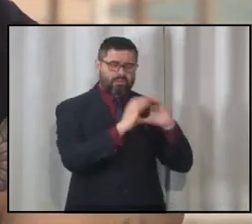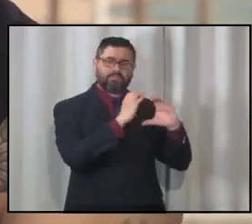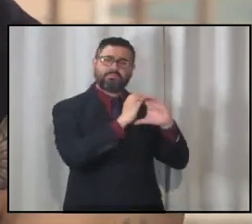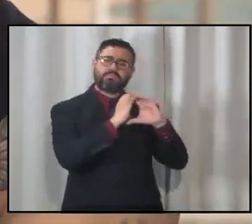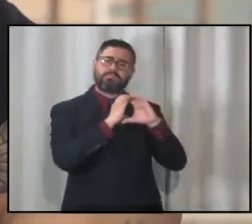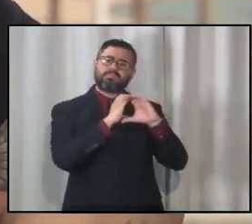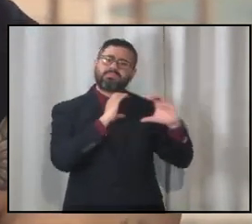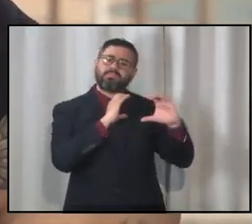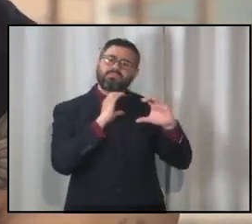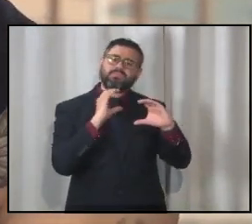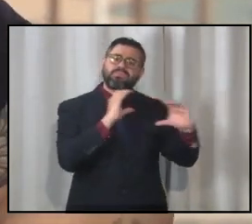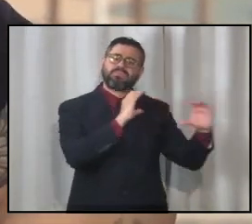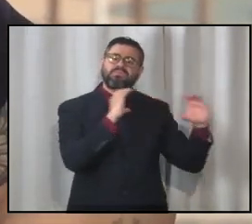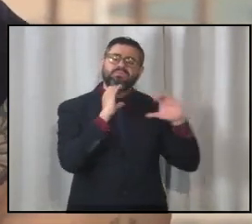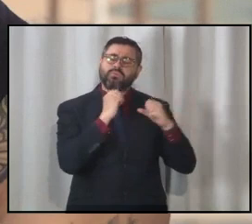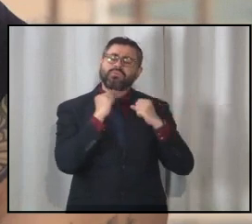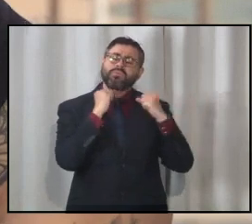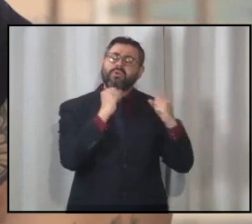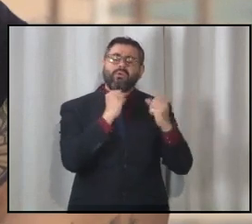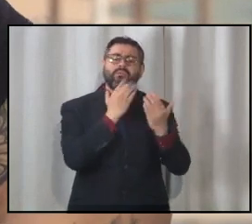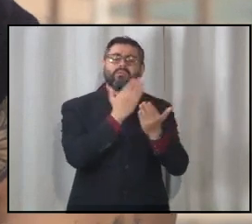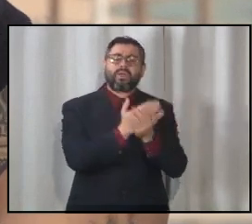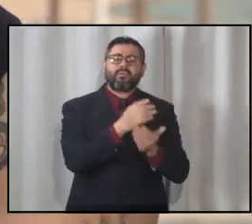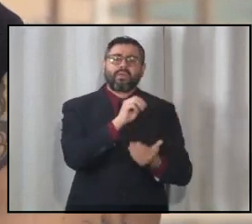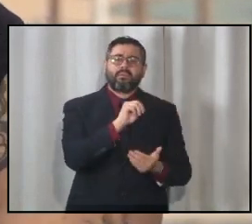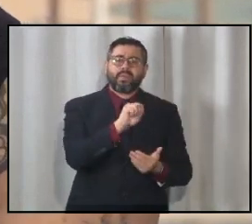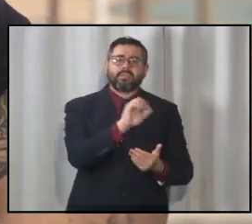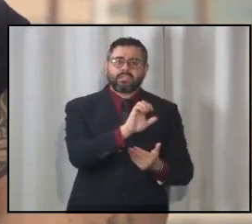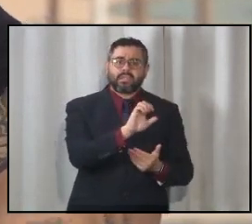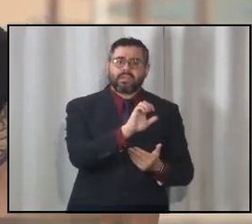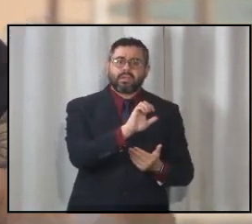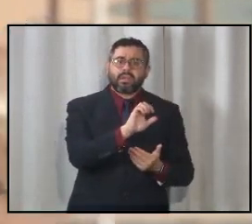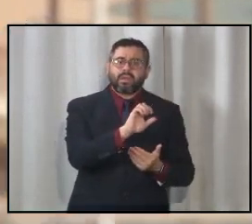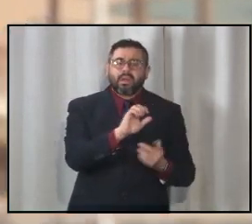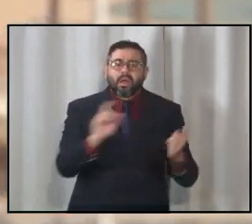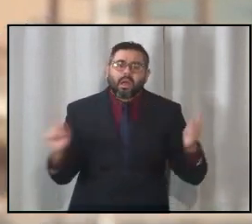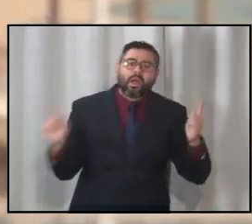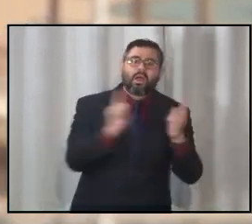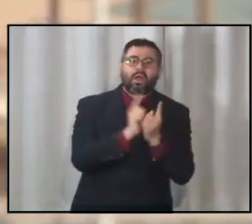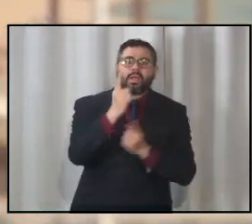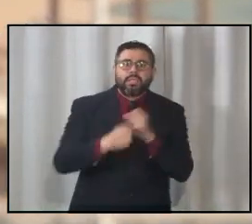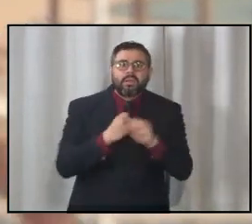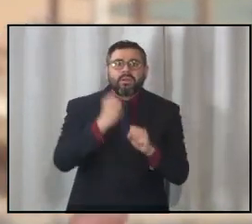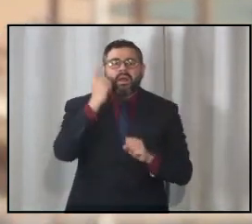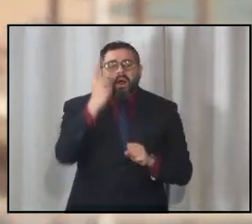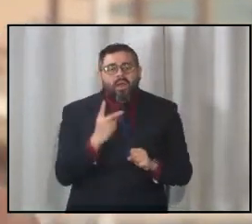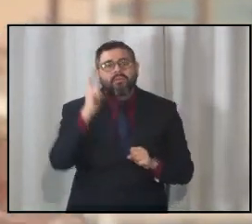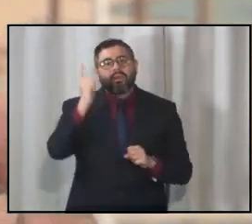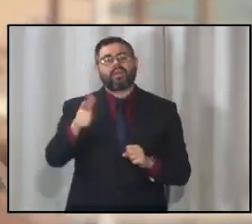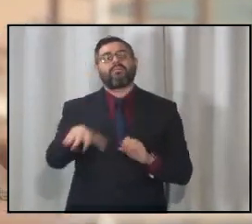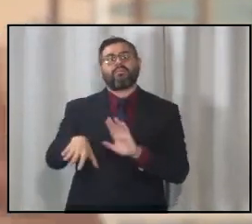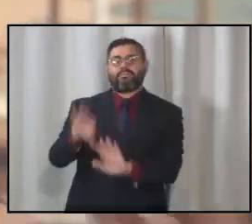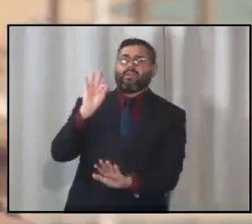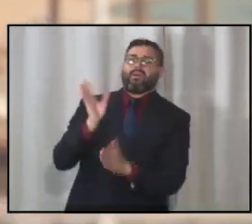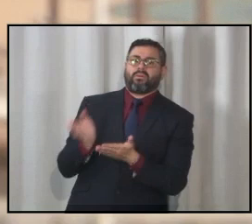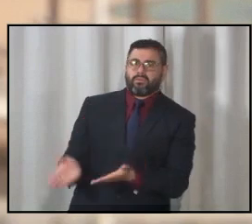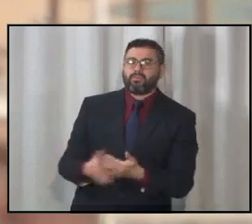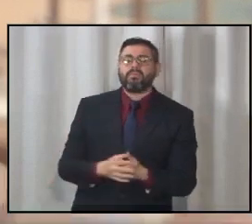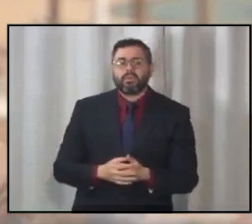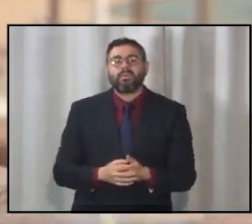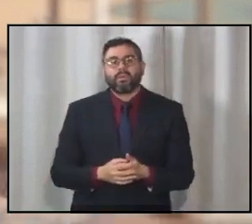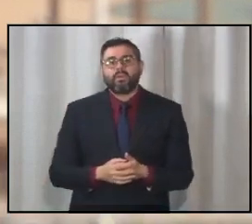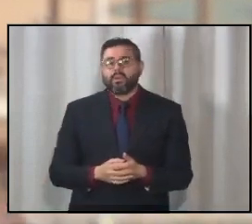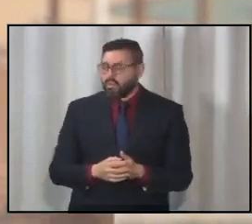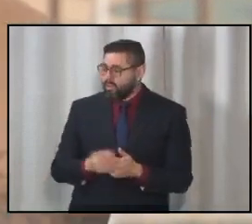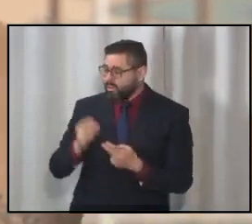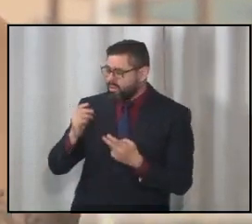worker who was there, who was, supporting the MAC, actually ran into the individual, was like, hey, where you been? 1.5 years later, we saw